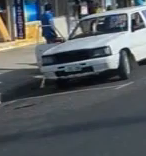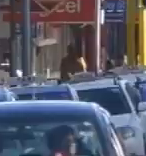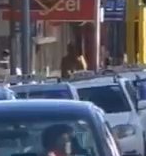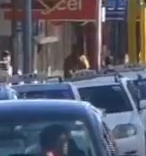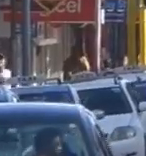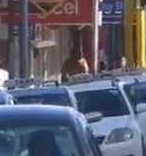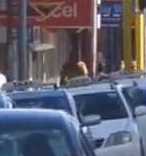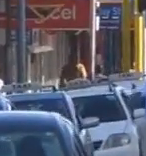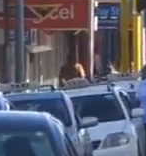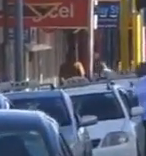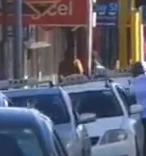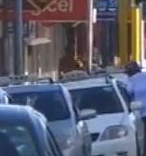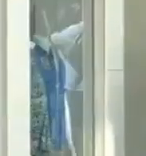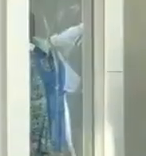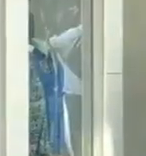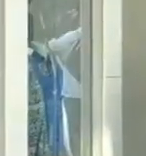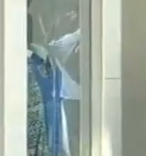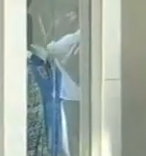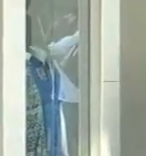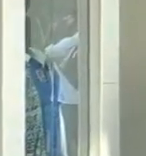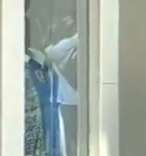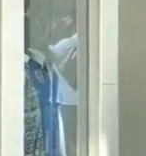workers soon to get new deal.